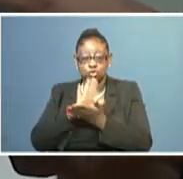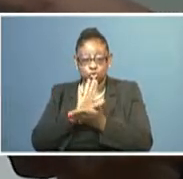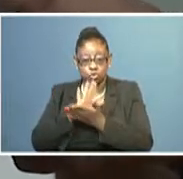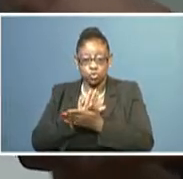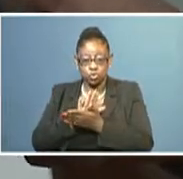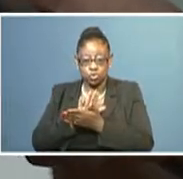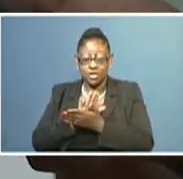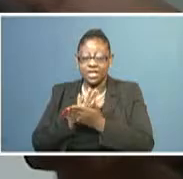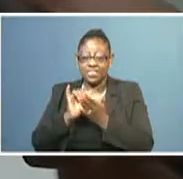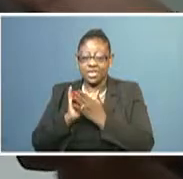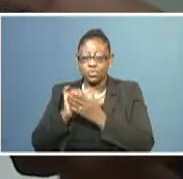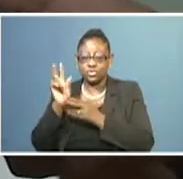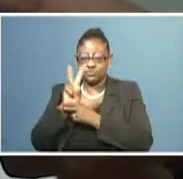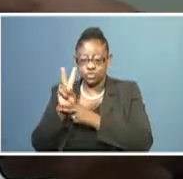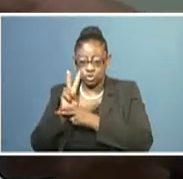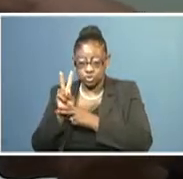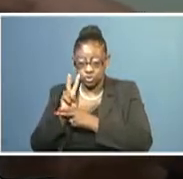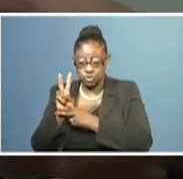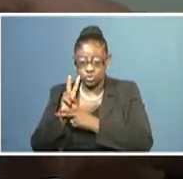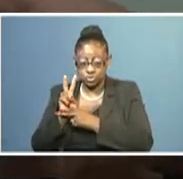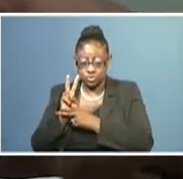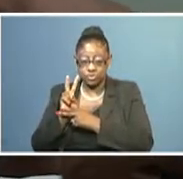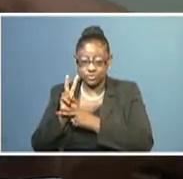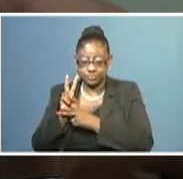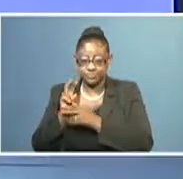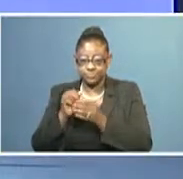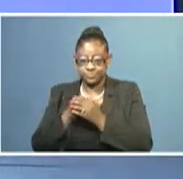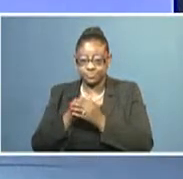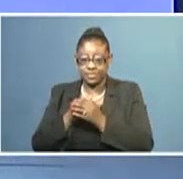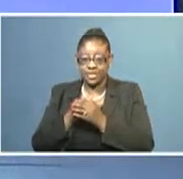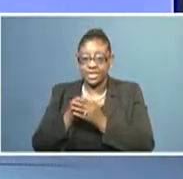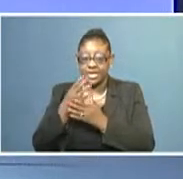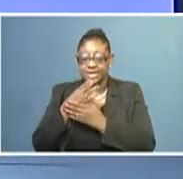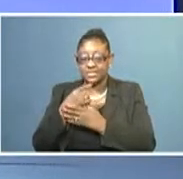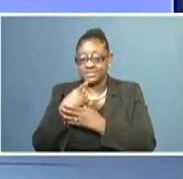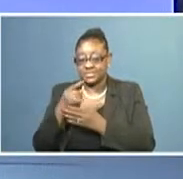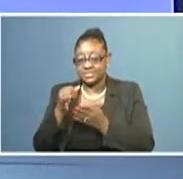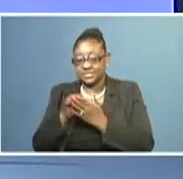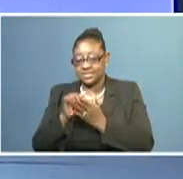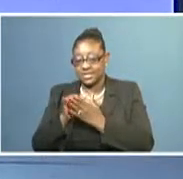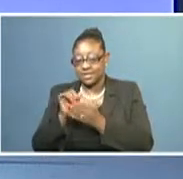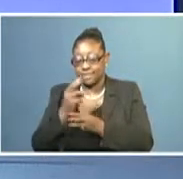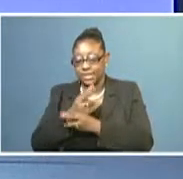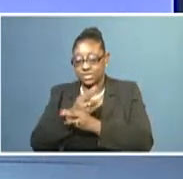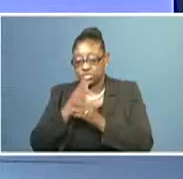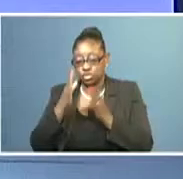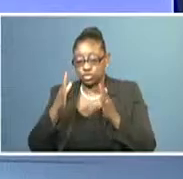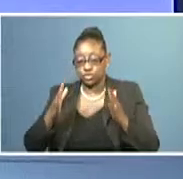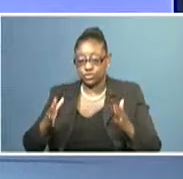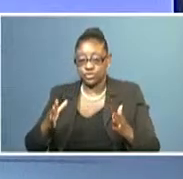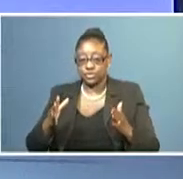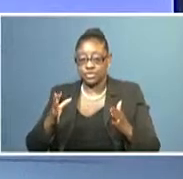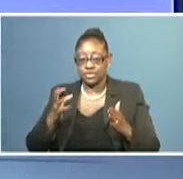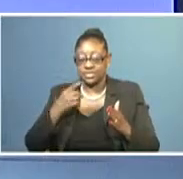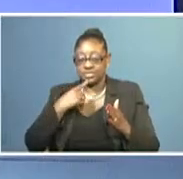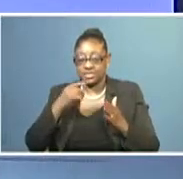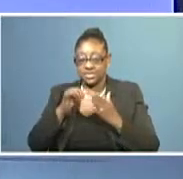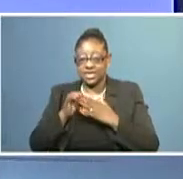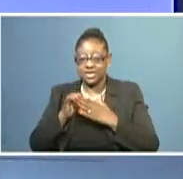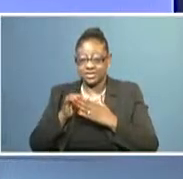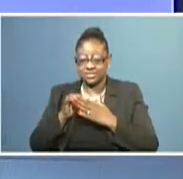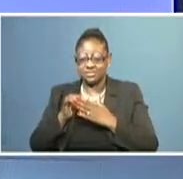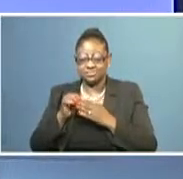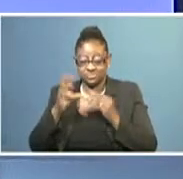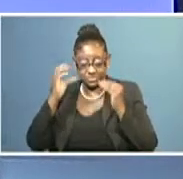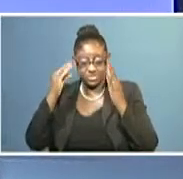fully virtual since we opened back up in a hybrid mode. The state education minister acknowledging a nationwide teacher shortage